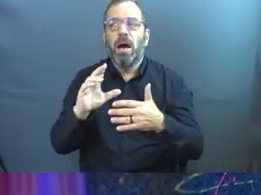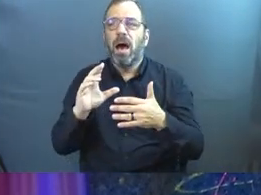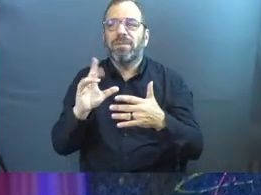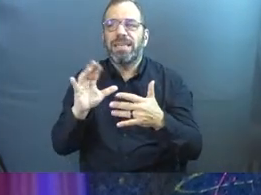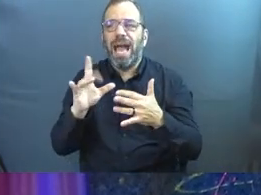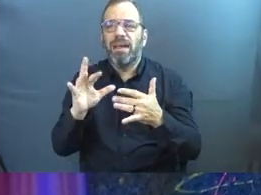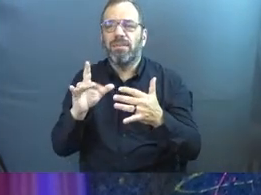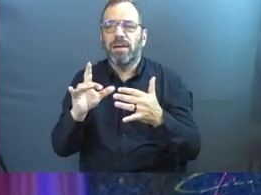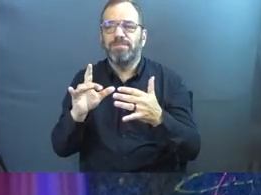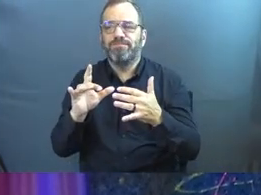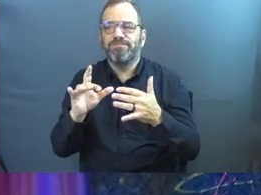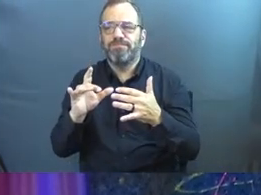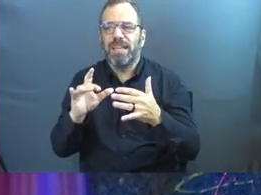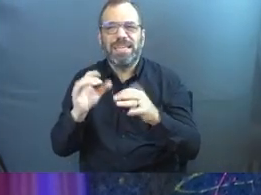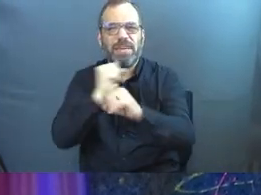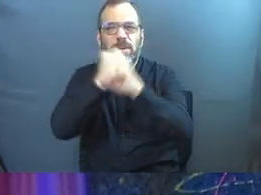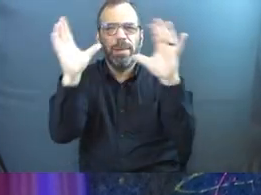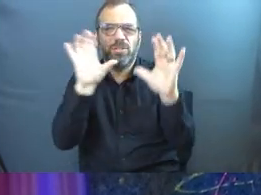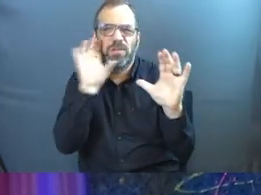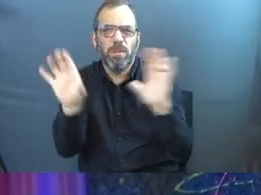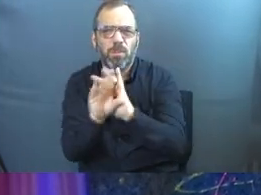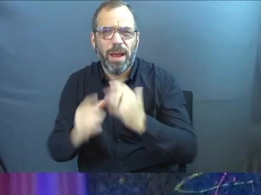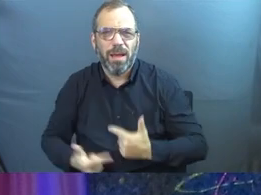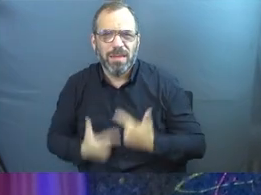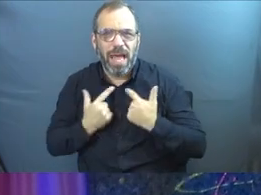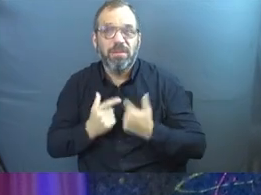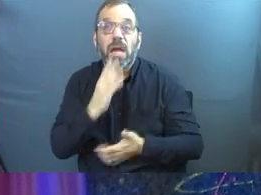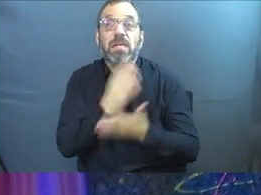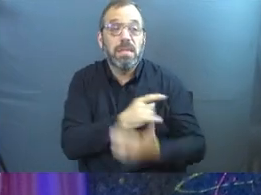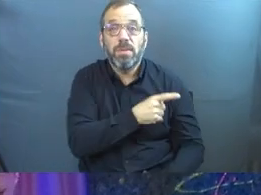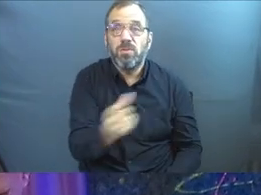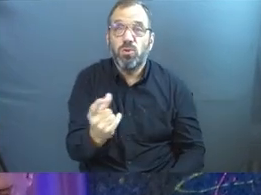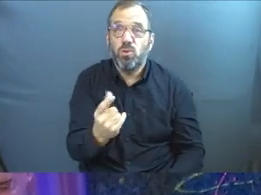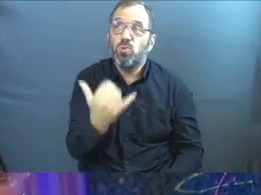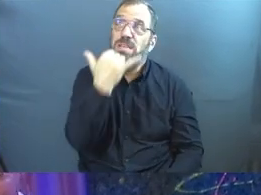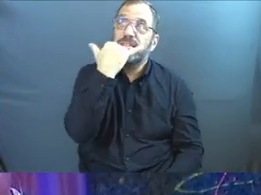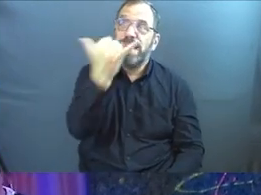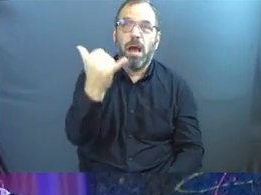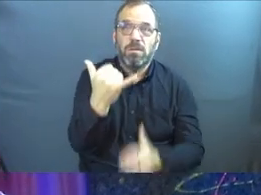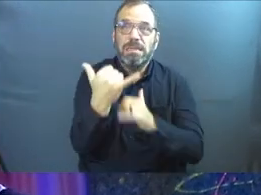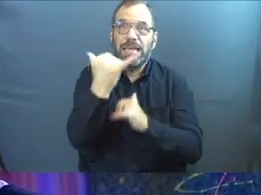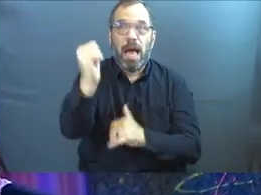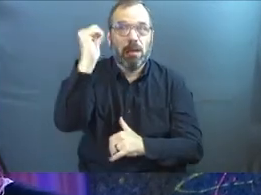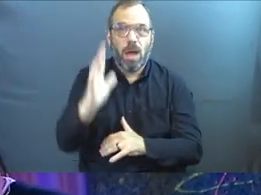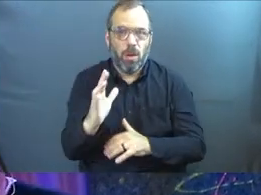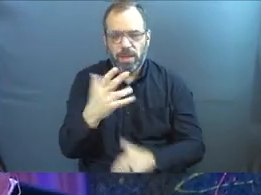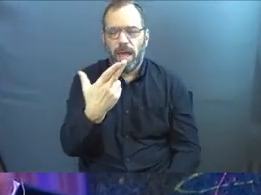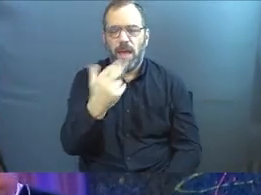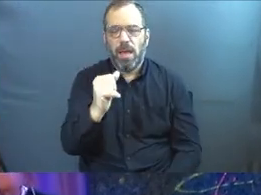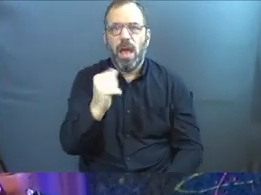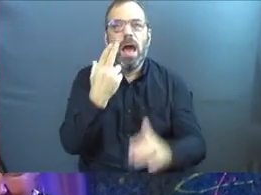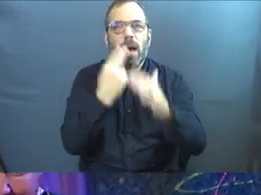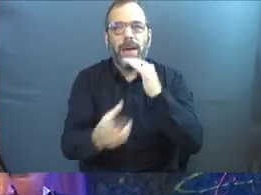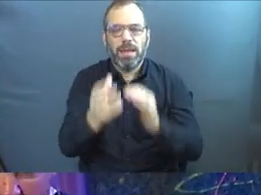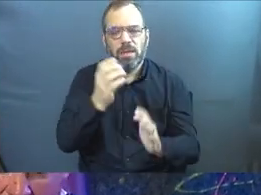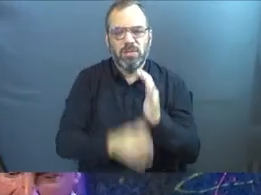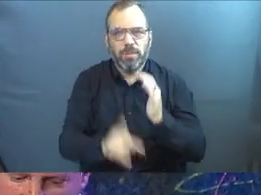picture of a prayer life. Because some of you have yelled at God before. Okay, Habakkuk